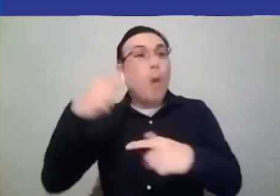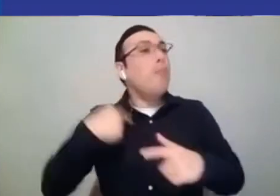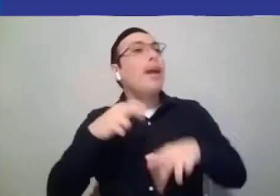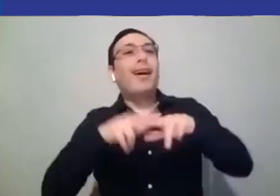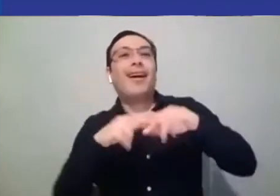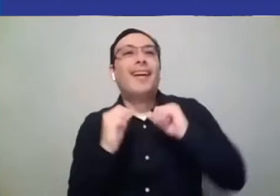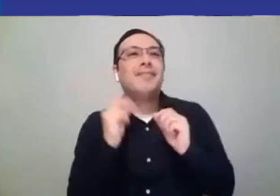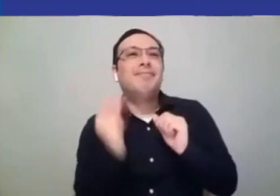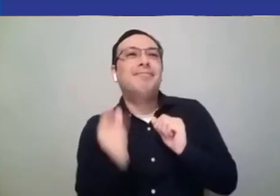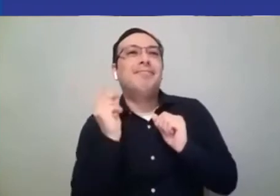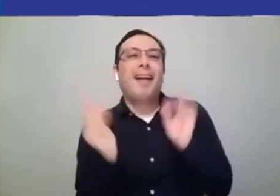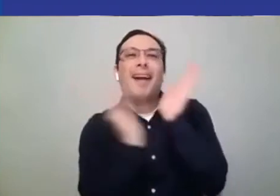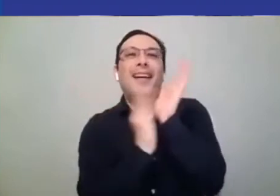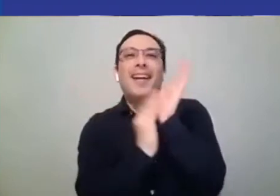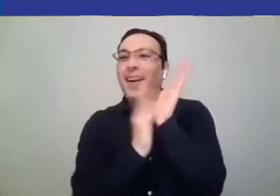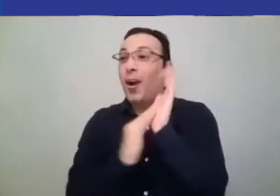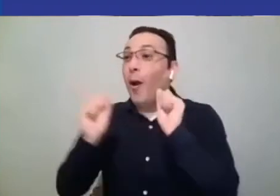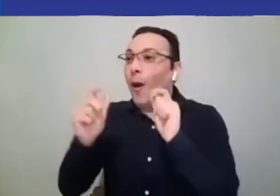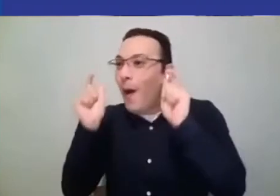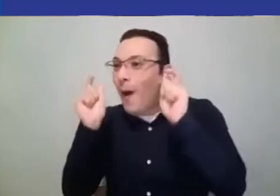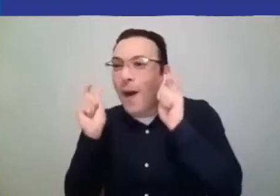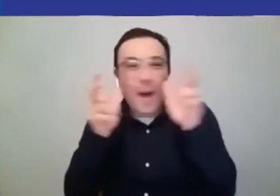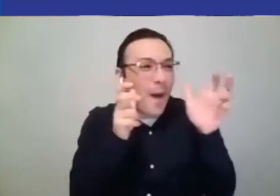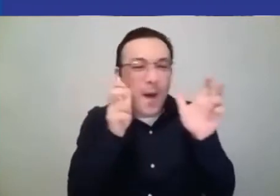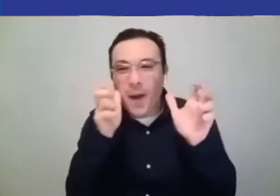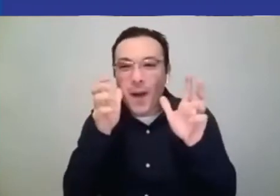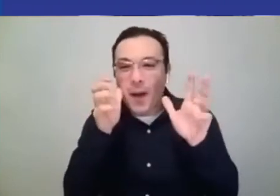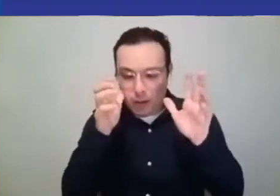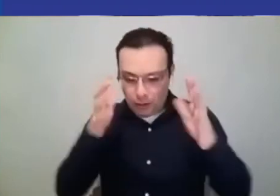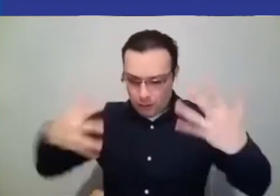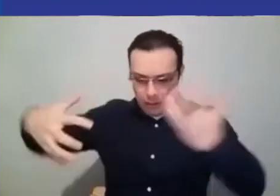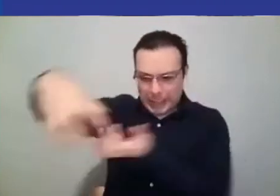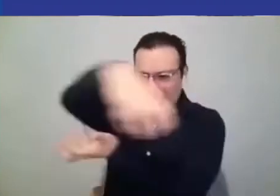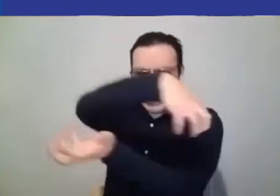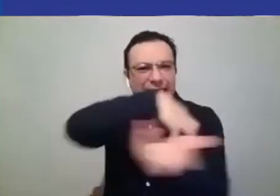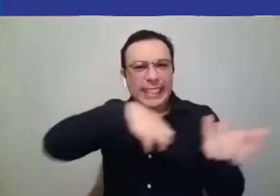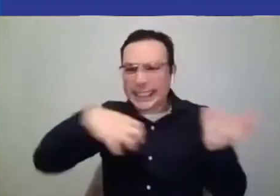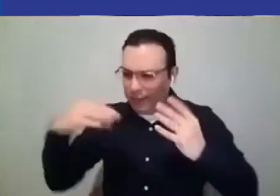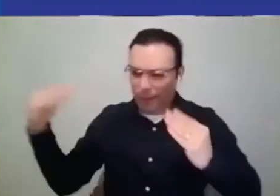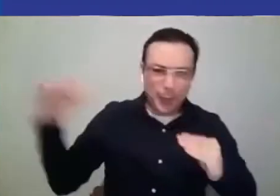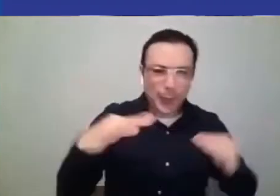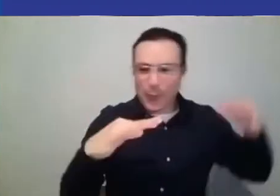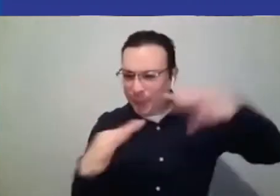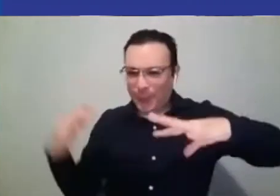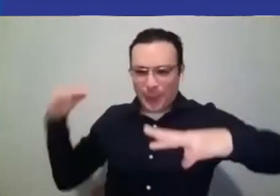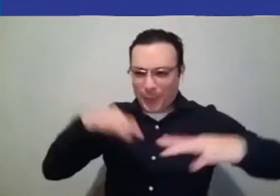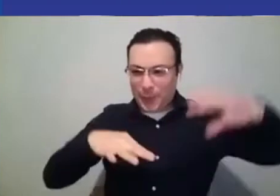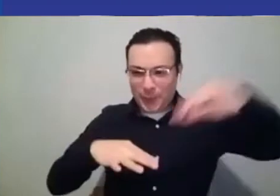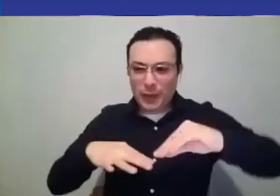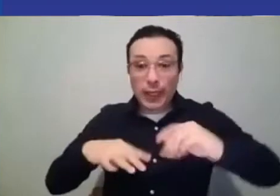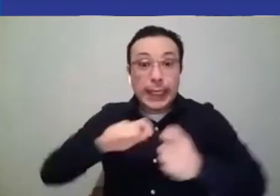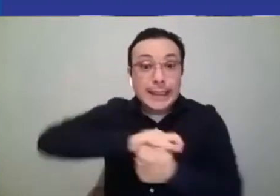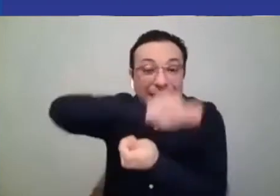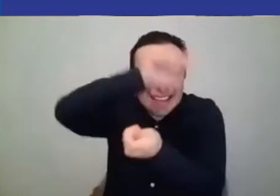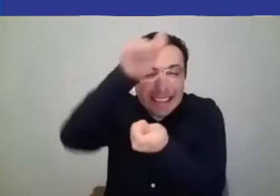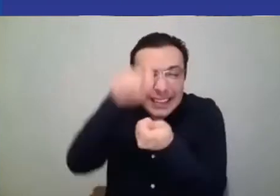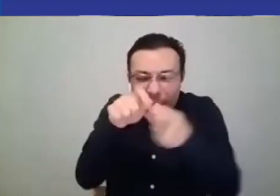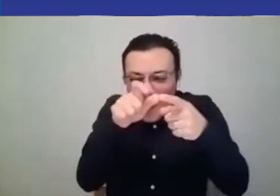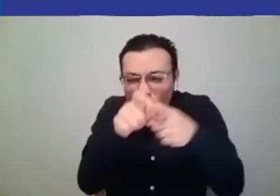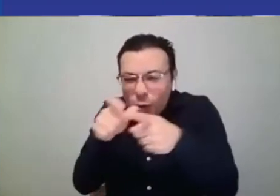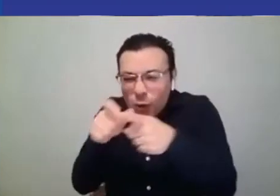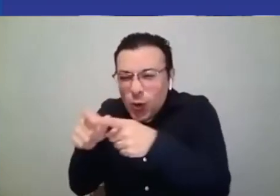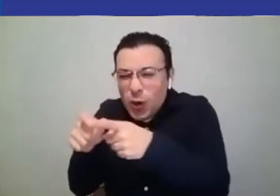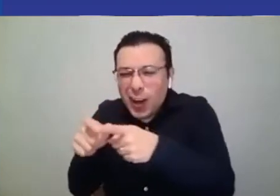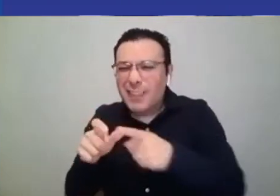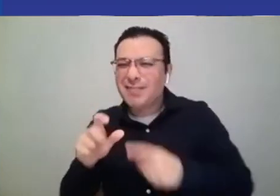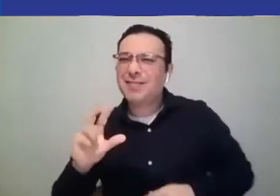down, play, or applaud or encourage? And so, you know, it's really quite